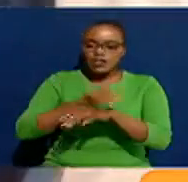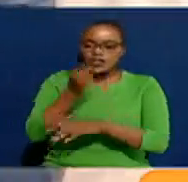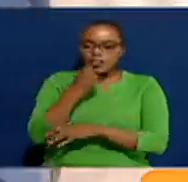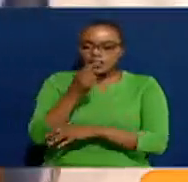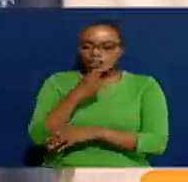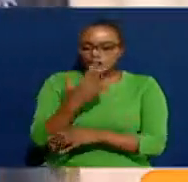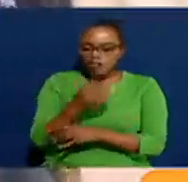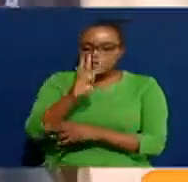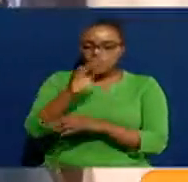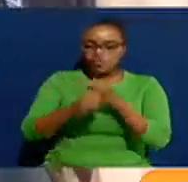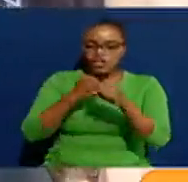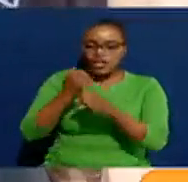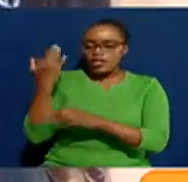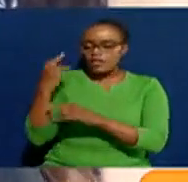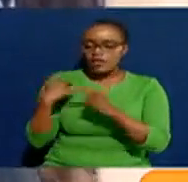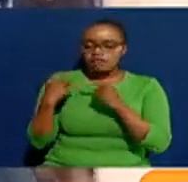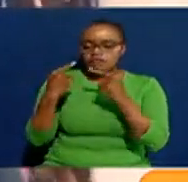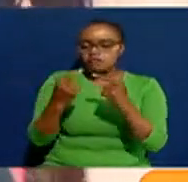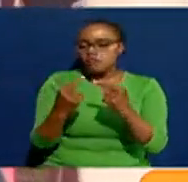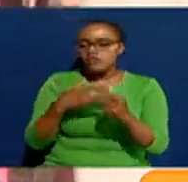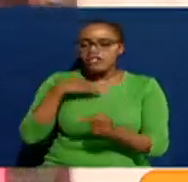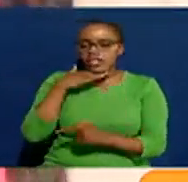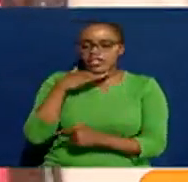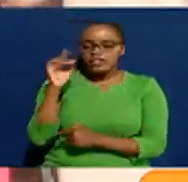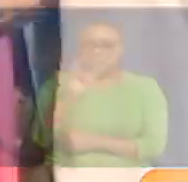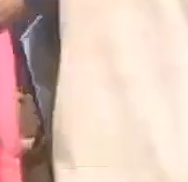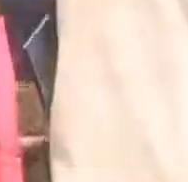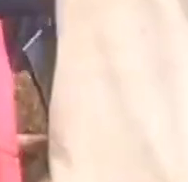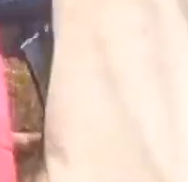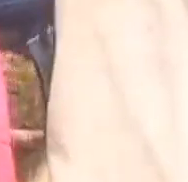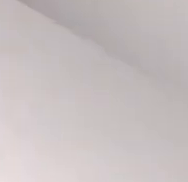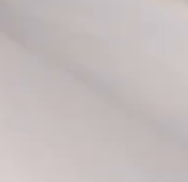over the last 4 years, but eventually succumbed. Marianne Nyambura, Citizen TV.